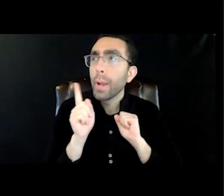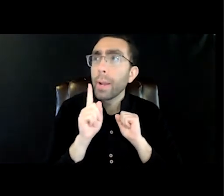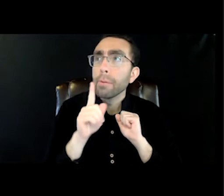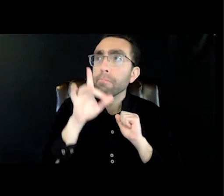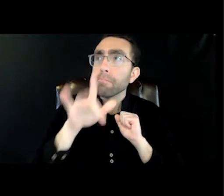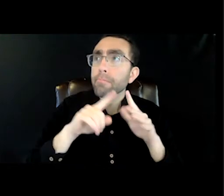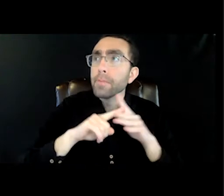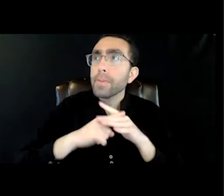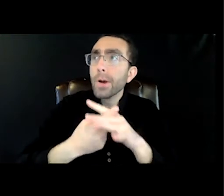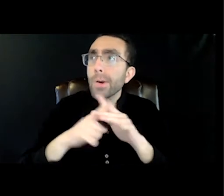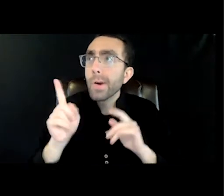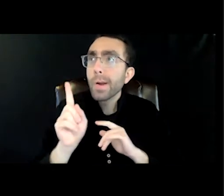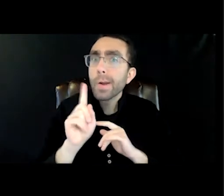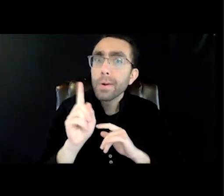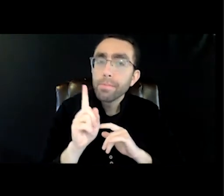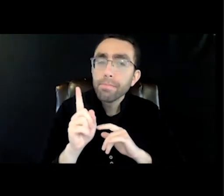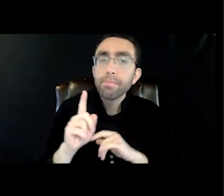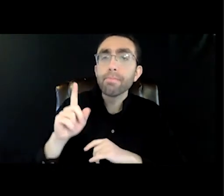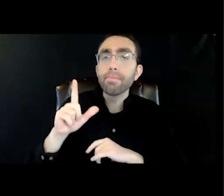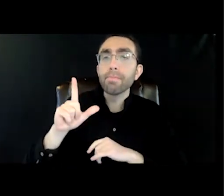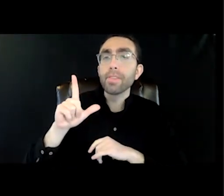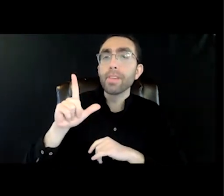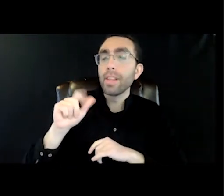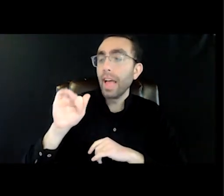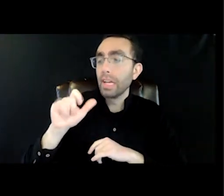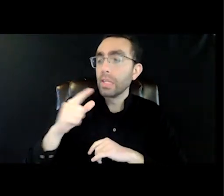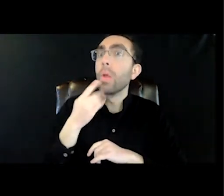there. Thank you.